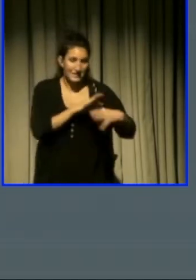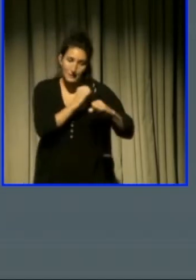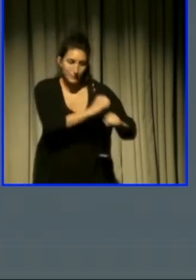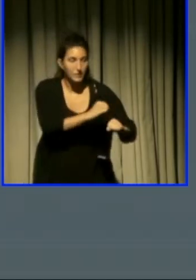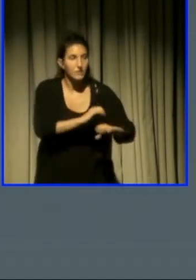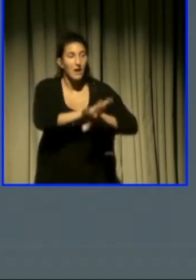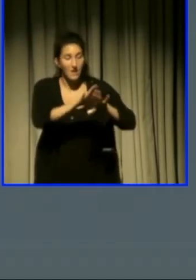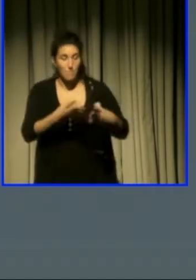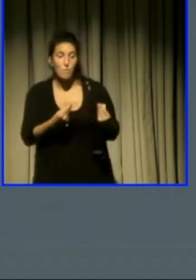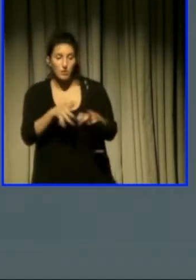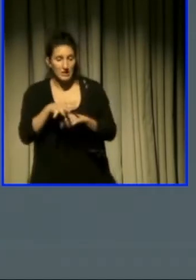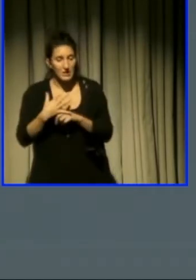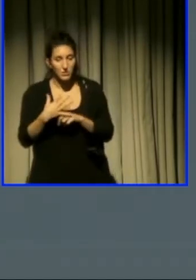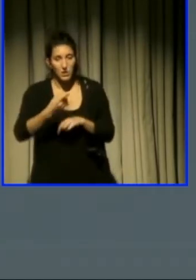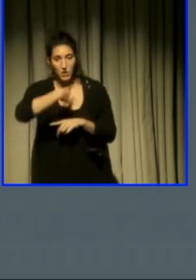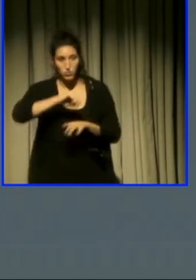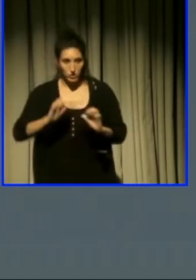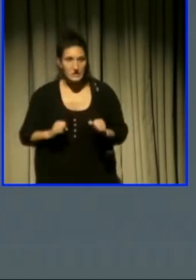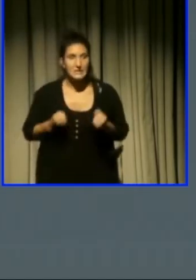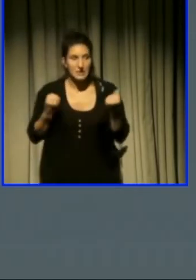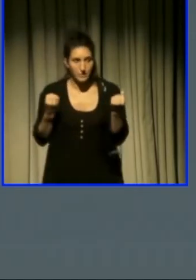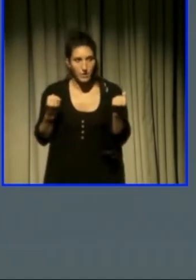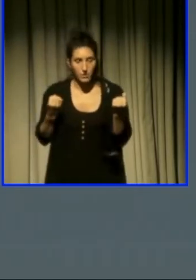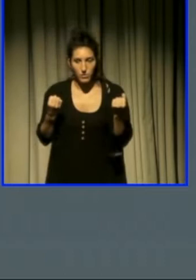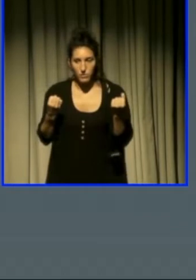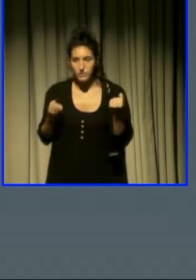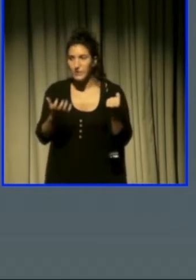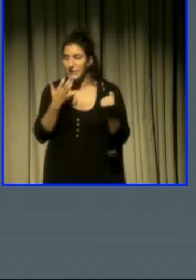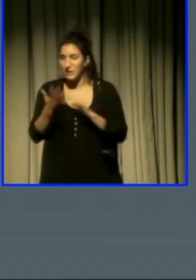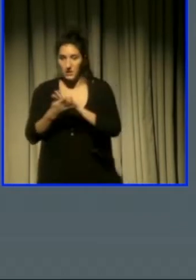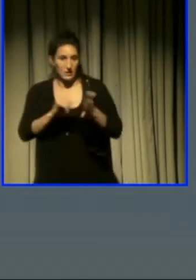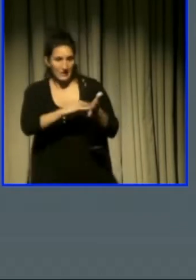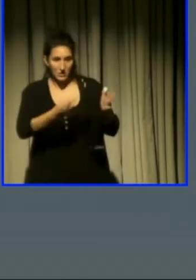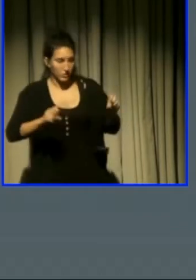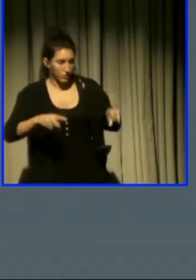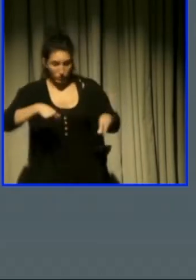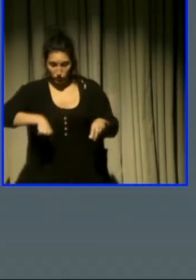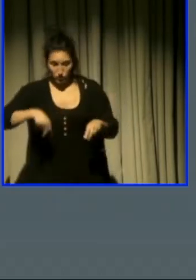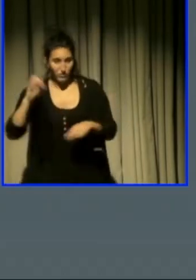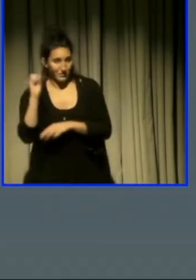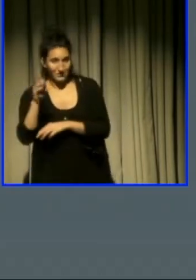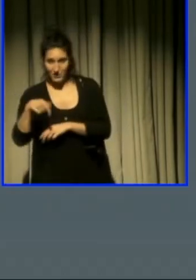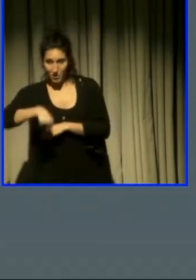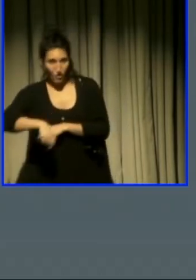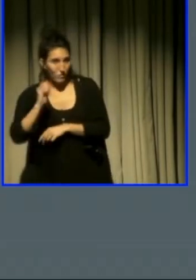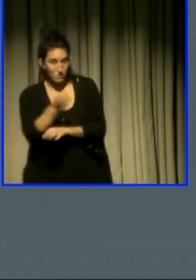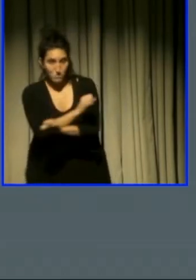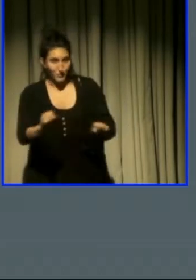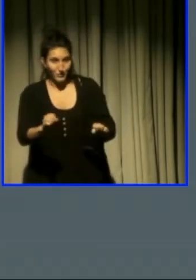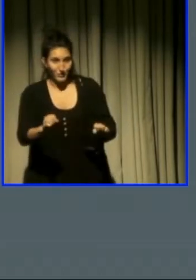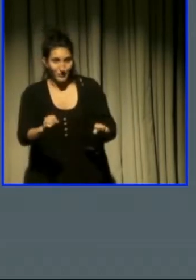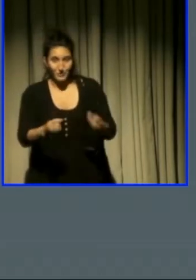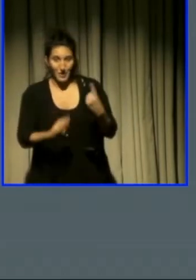right now for technology, and many of us wouldn't be able to work if we didn't have internet